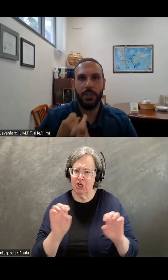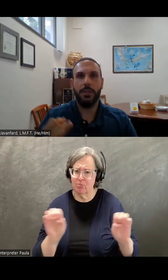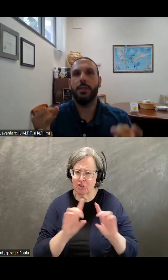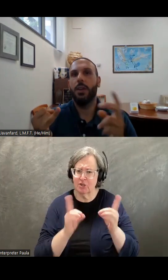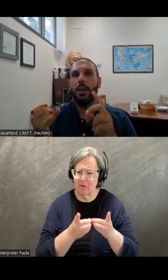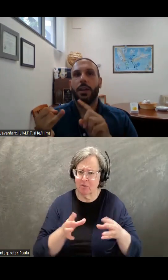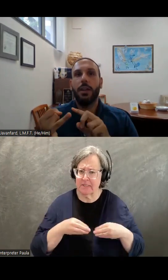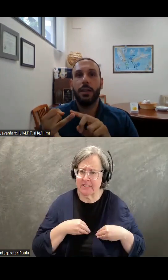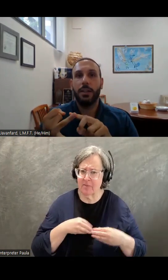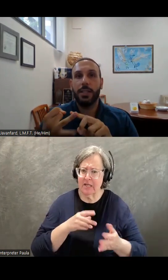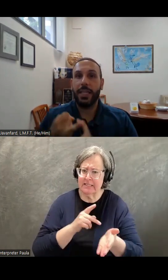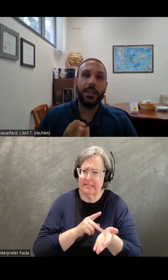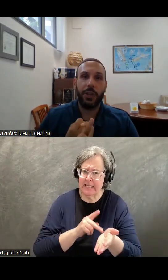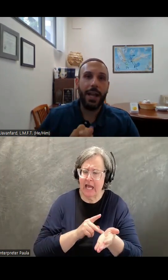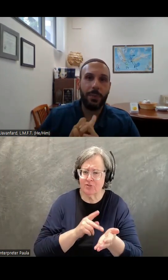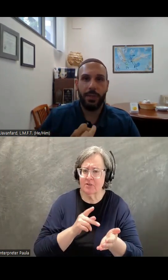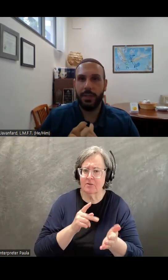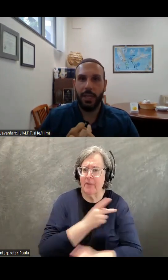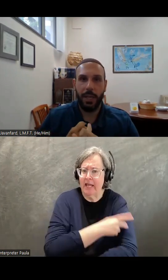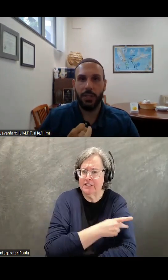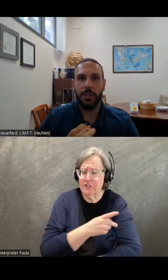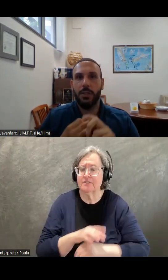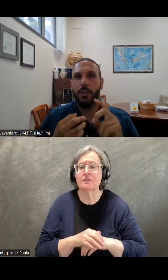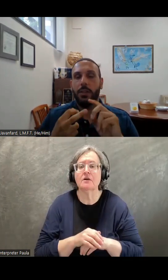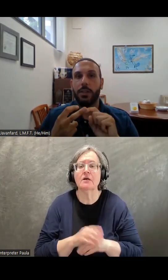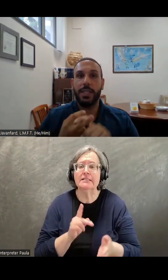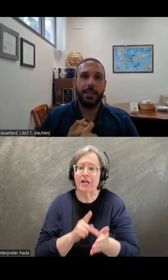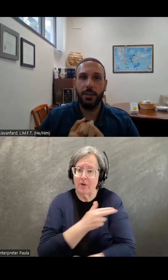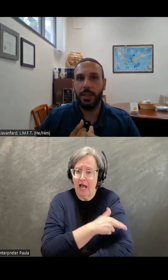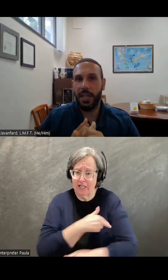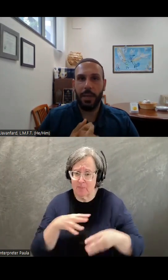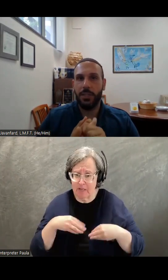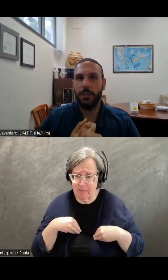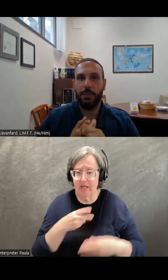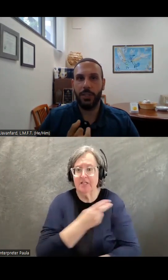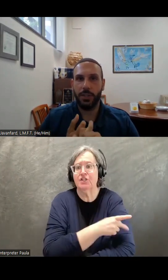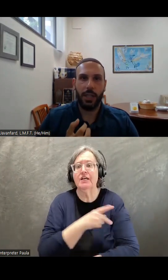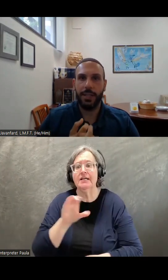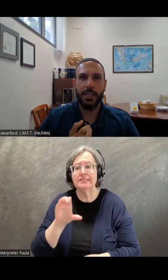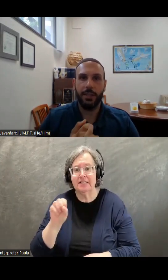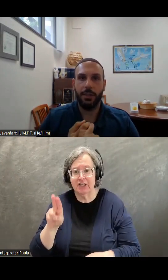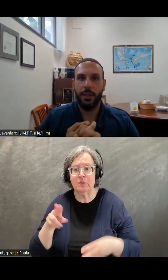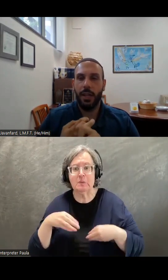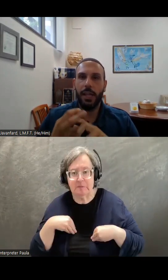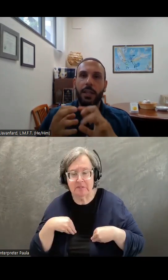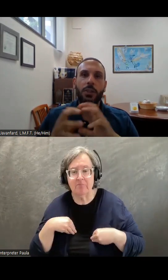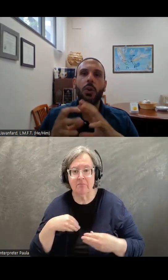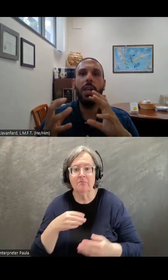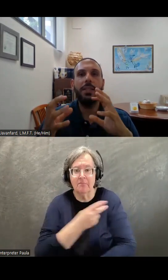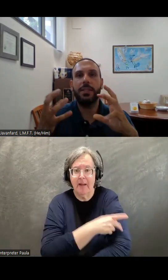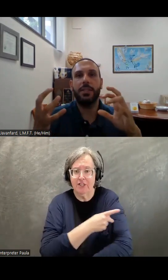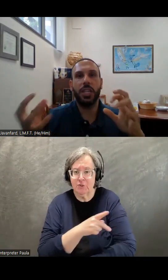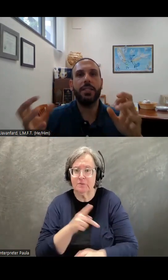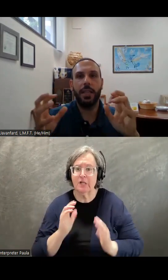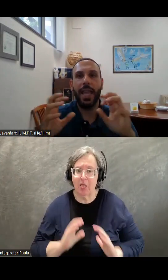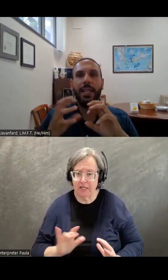psychiatric patients, psychiatric hospitals that take patients, CSUs that take patients or clients either. It in no way